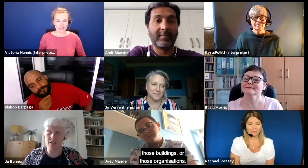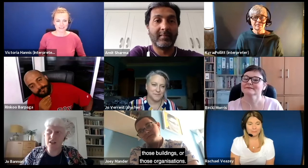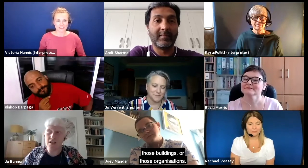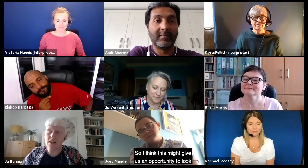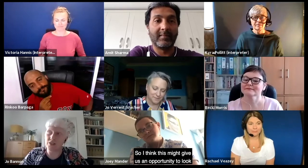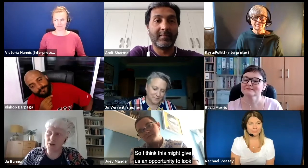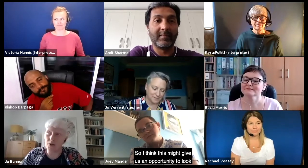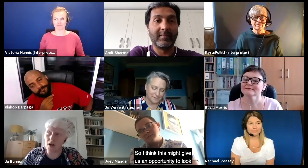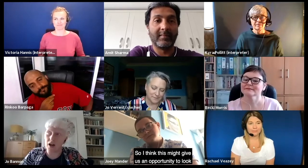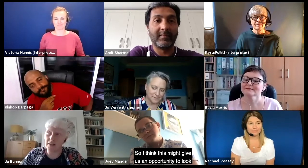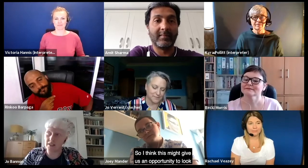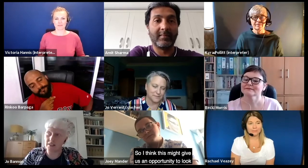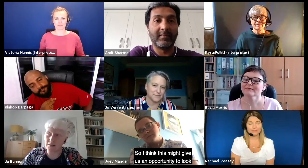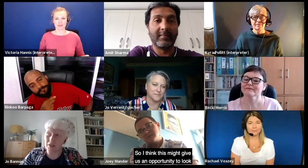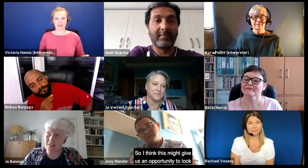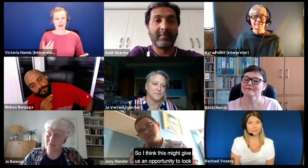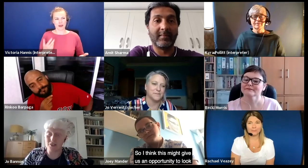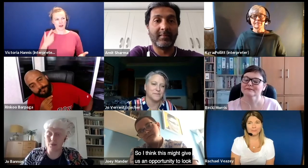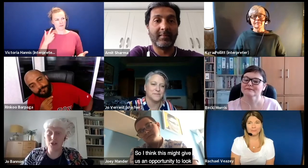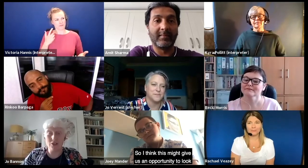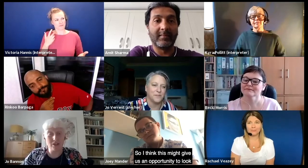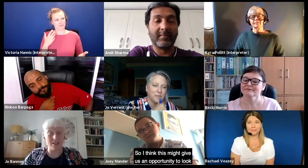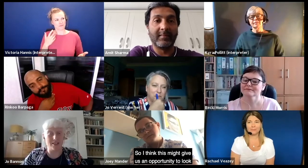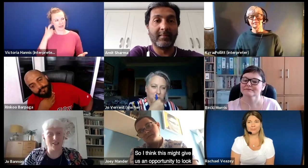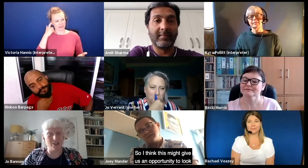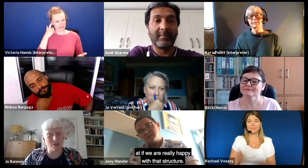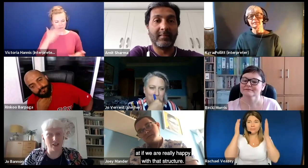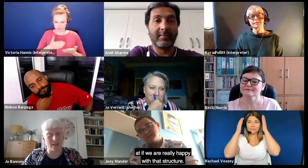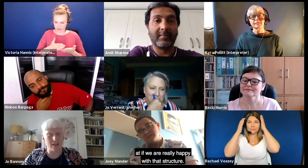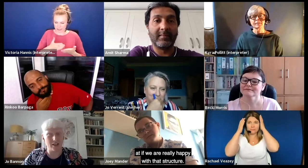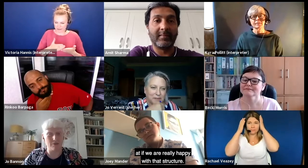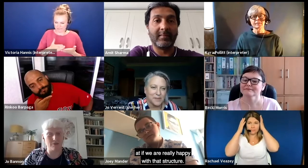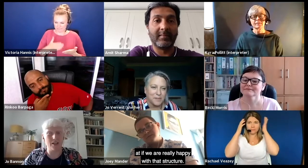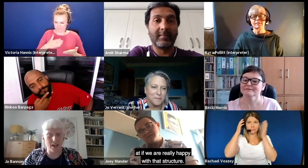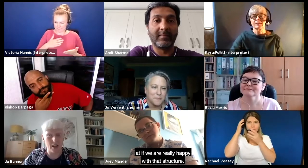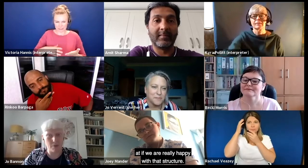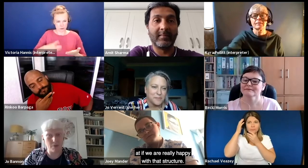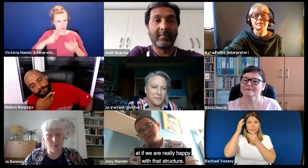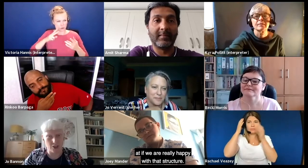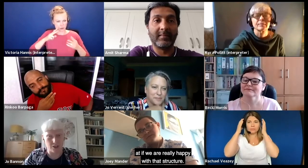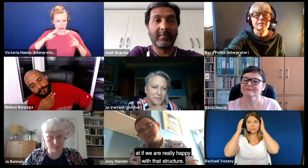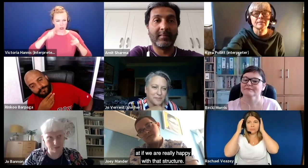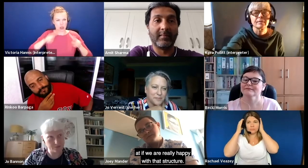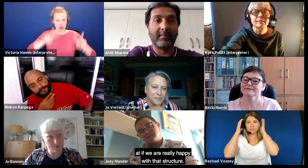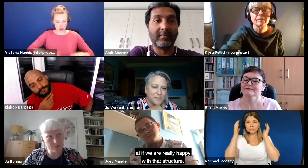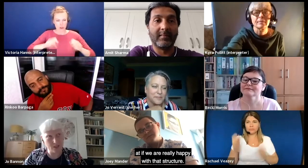organisations. So I think this might give us an opportunity to look at if we're really happy with that